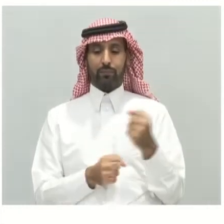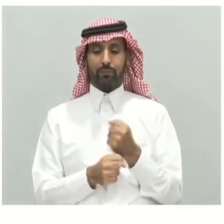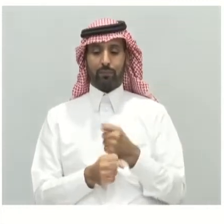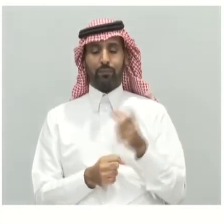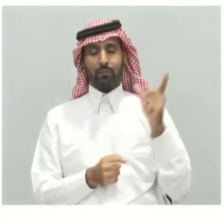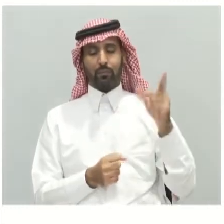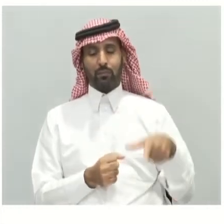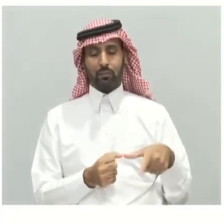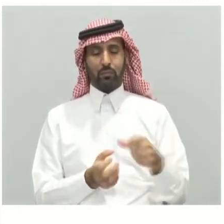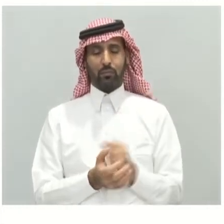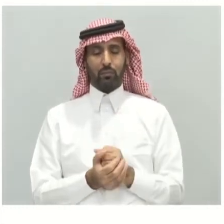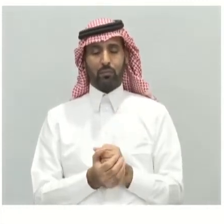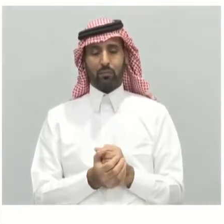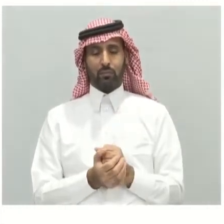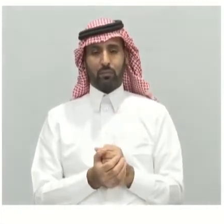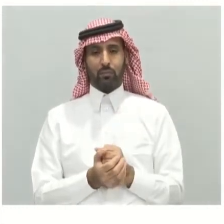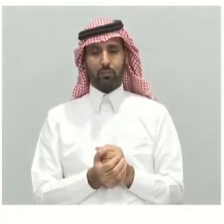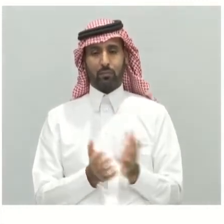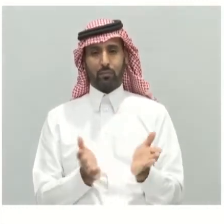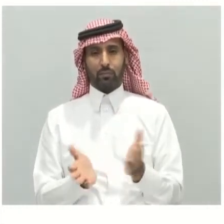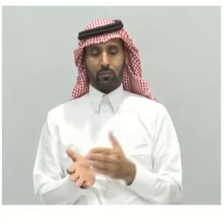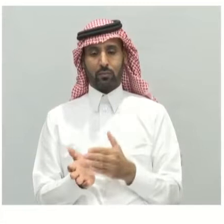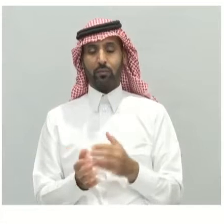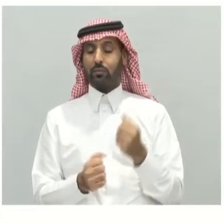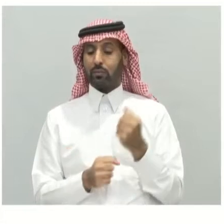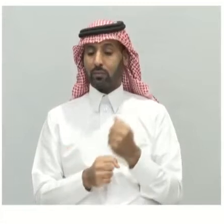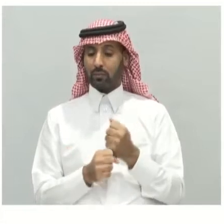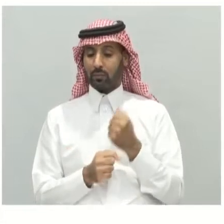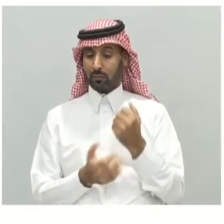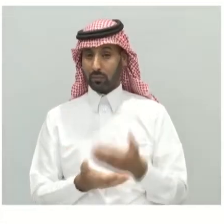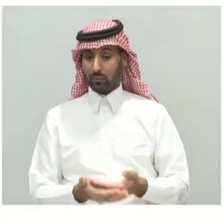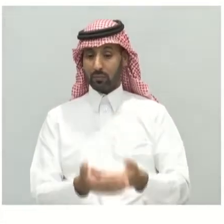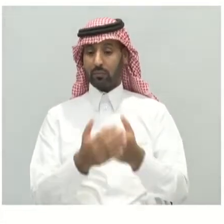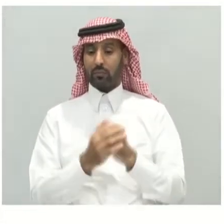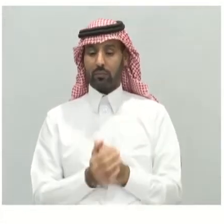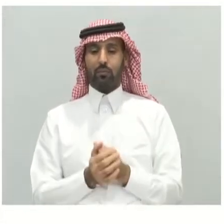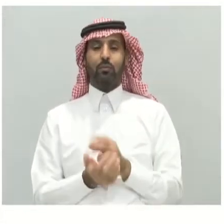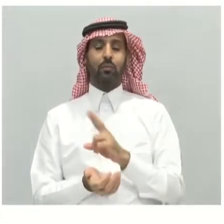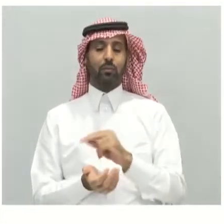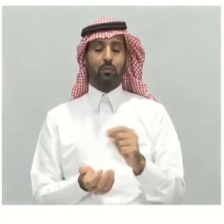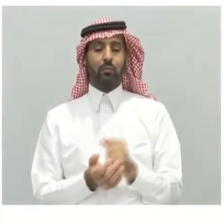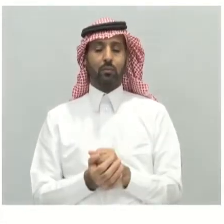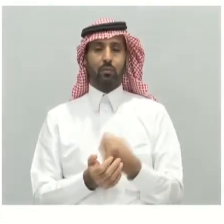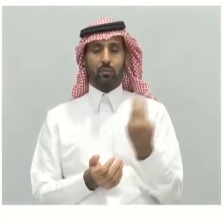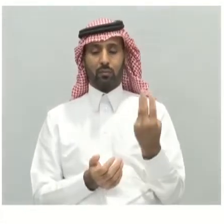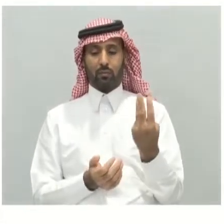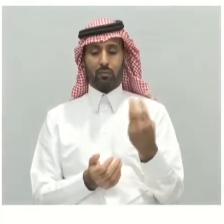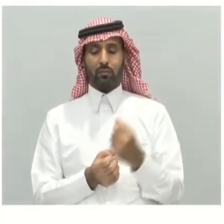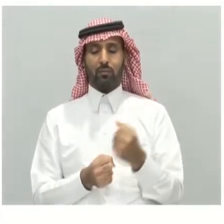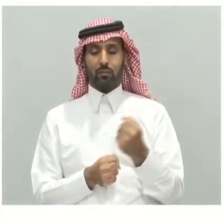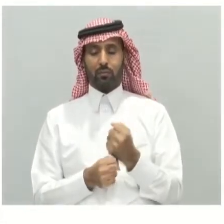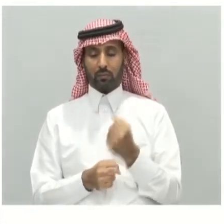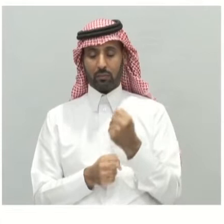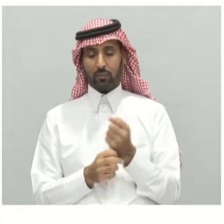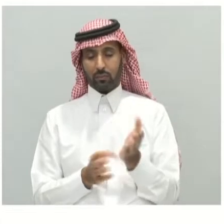is the subject. And then we have the verb to be was, reported is the verb three. Then we continue the